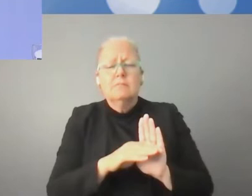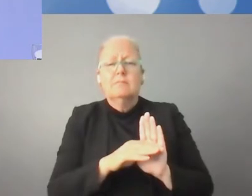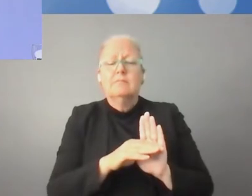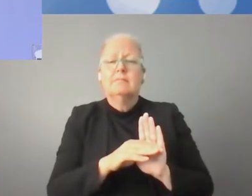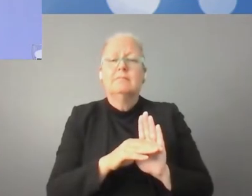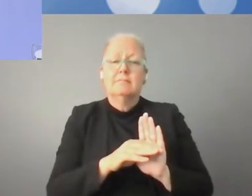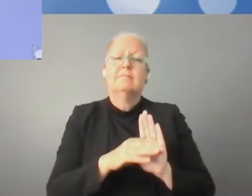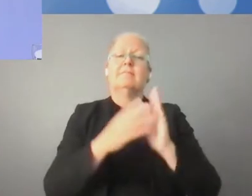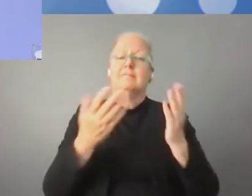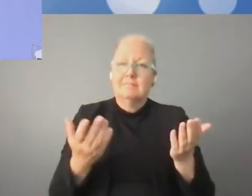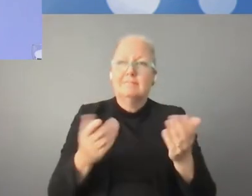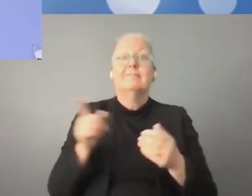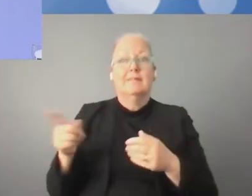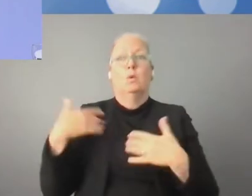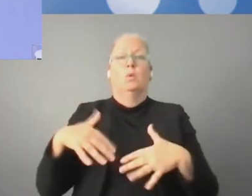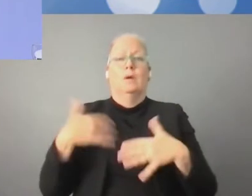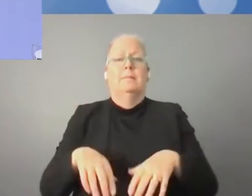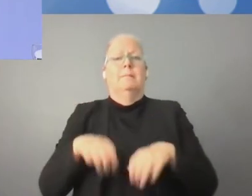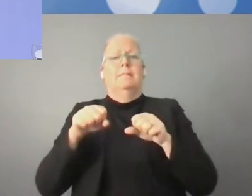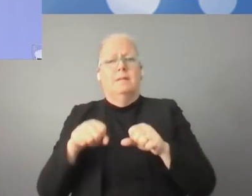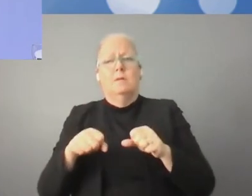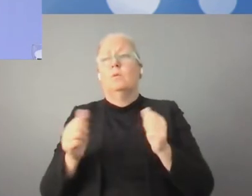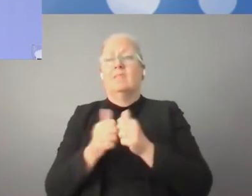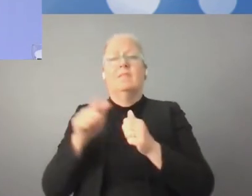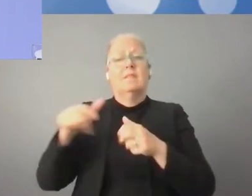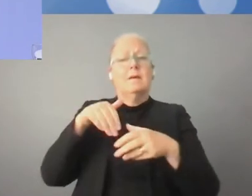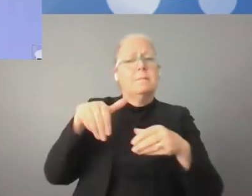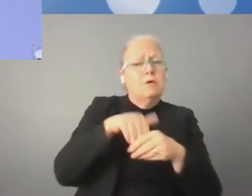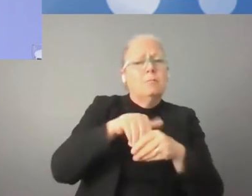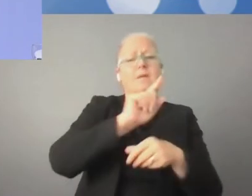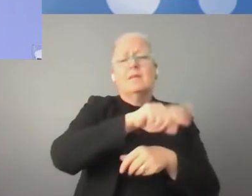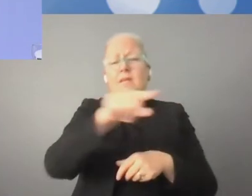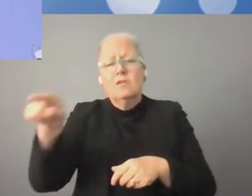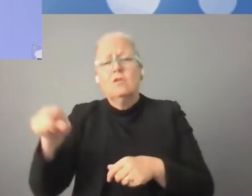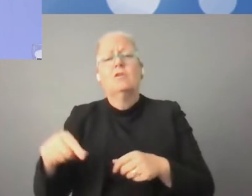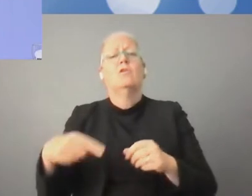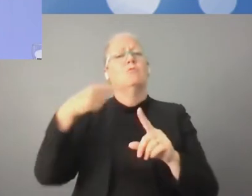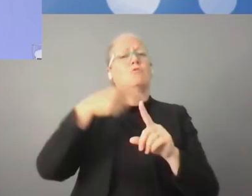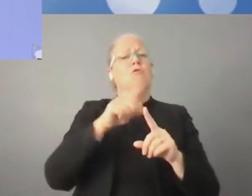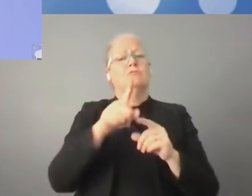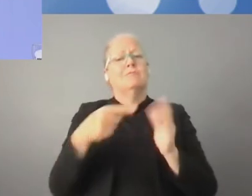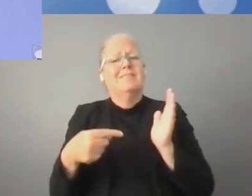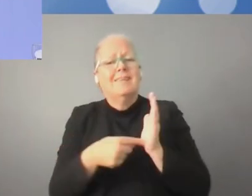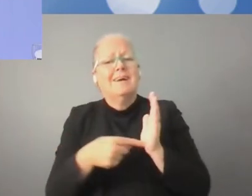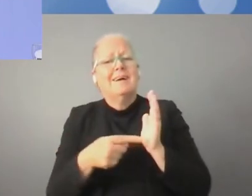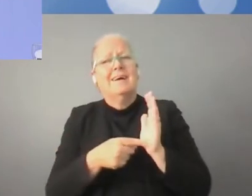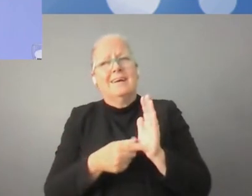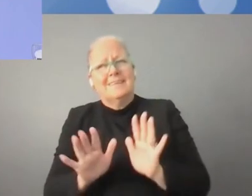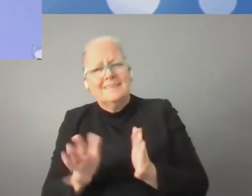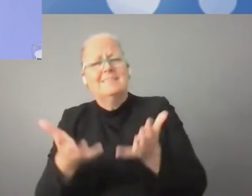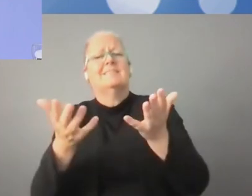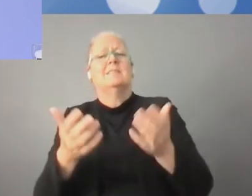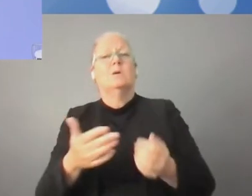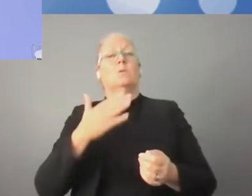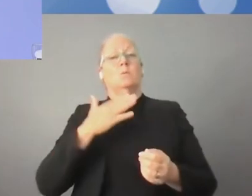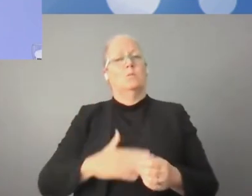busy with the membership and the multi-stakeholder community to implement the pillars of that vision